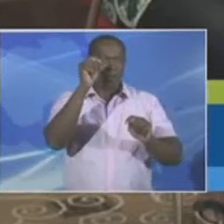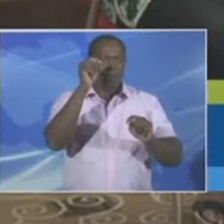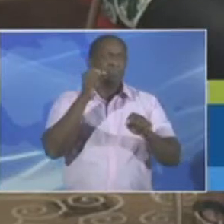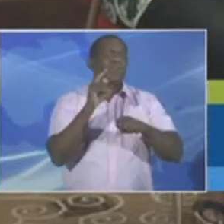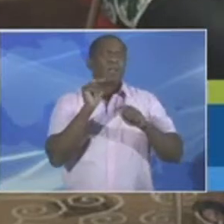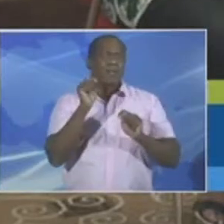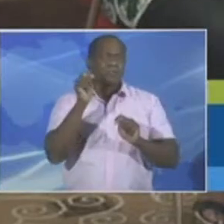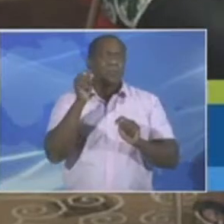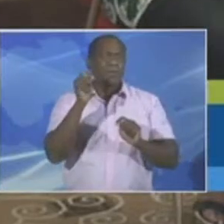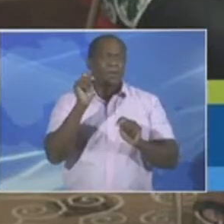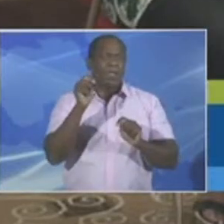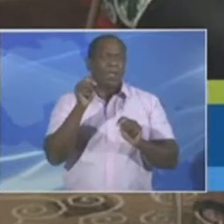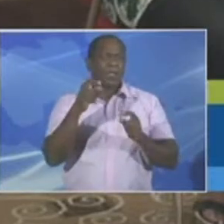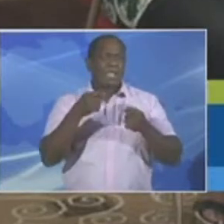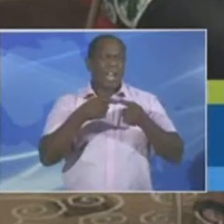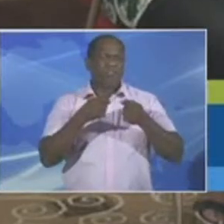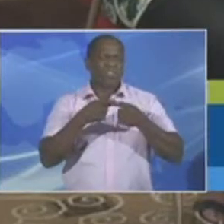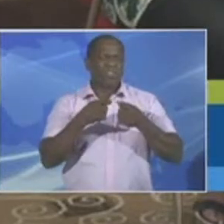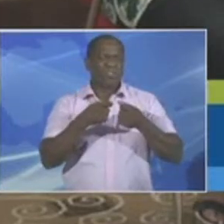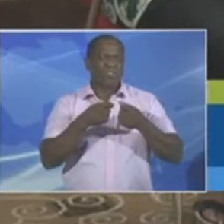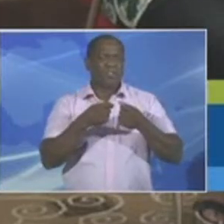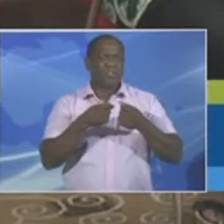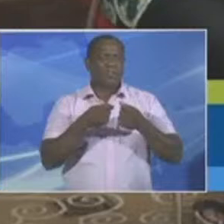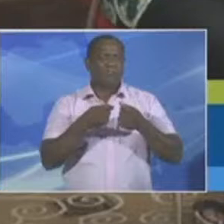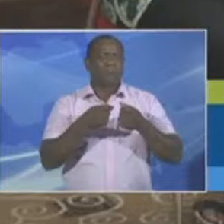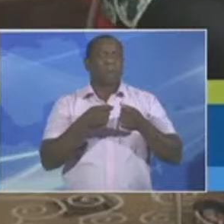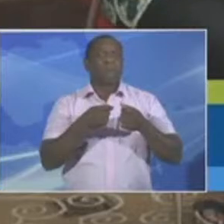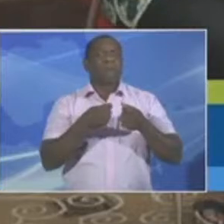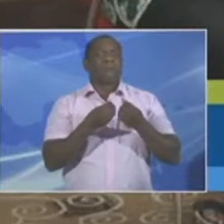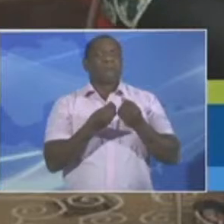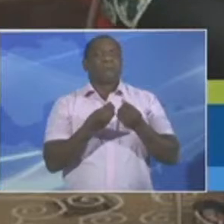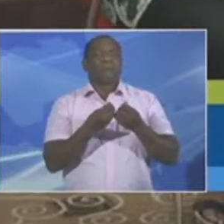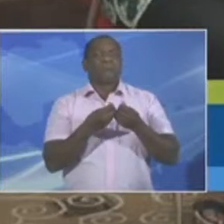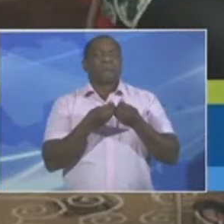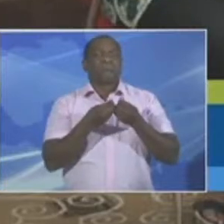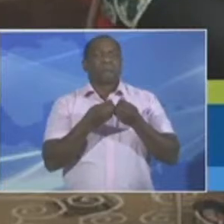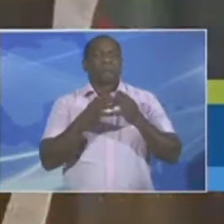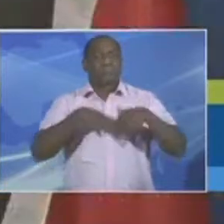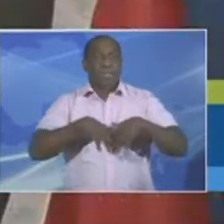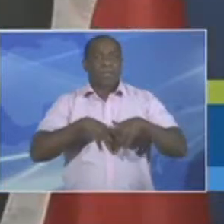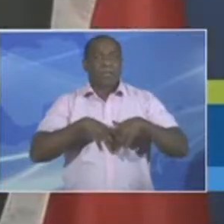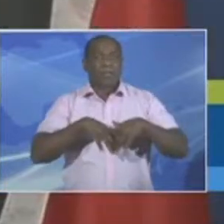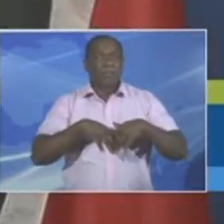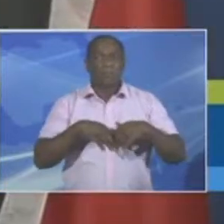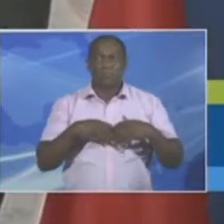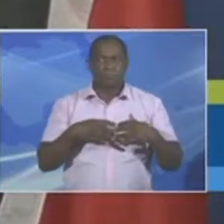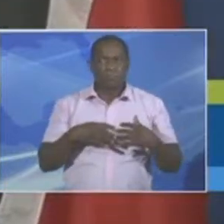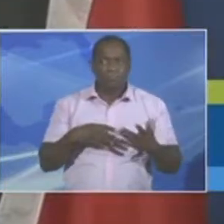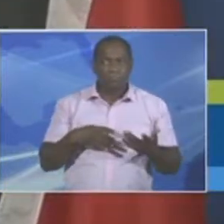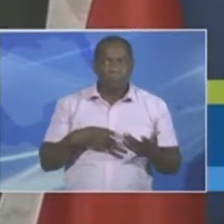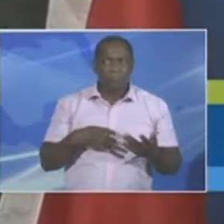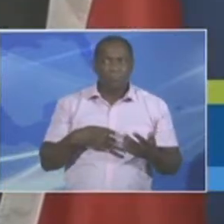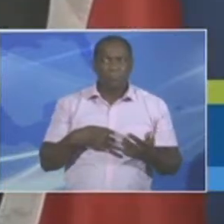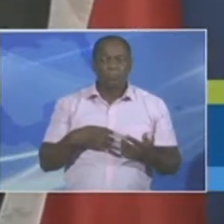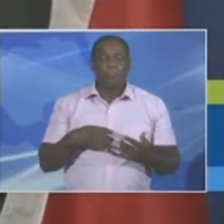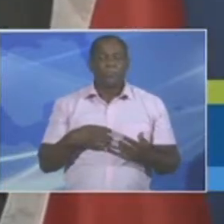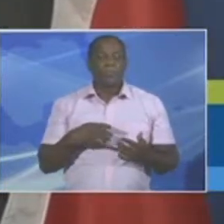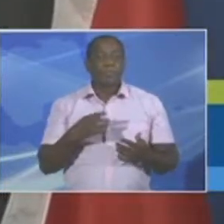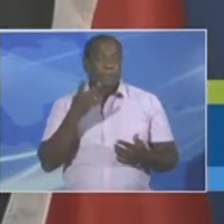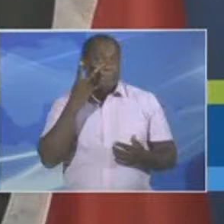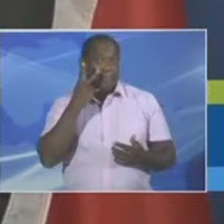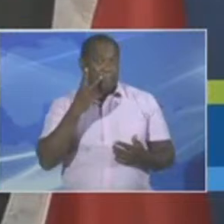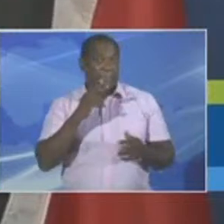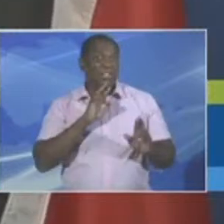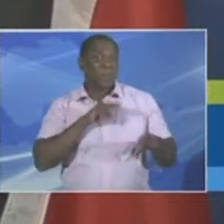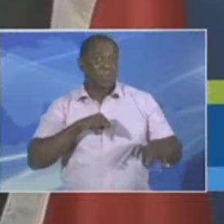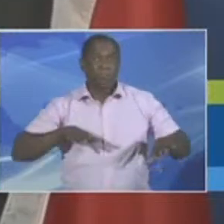to have been delivered to you. Is it something that you've had sight of as yet? I haven't seen that report yet, and I'm sure that they're working on it, and we will get that report. And